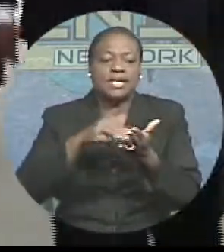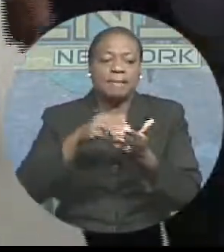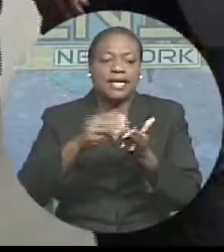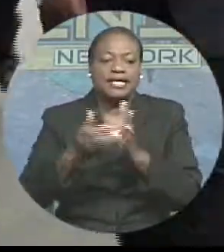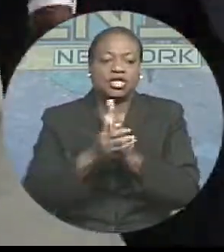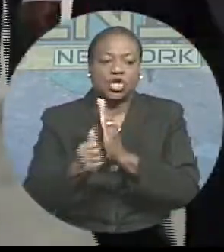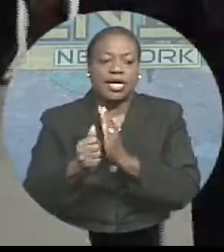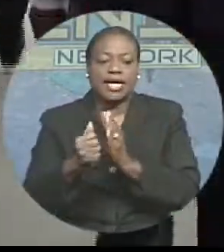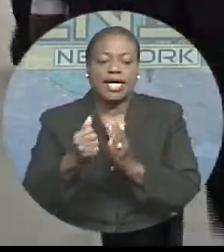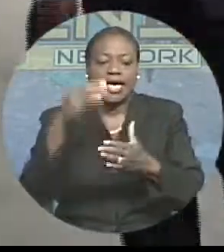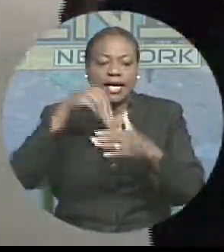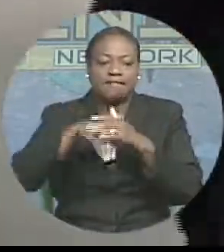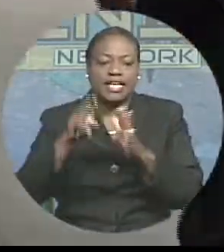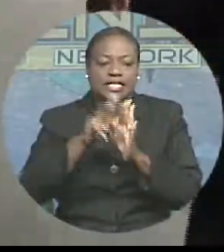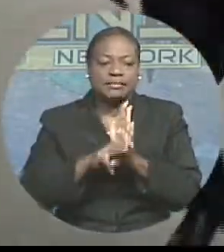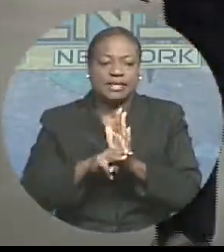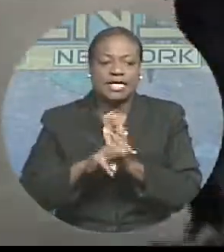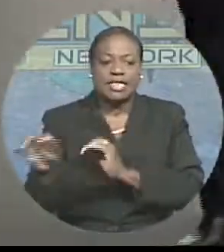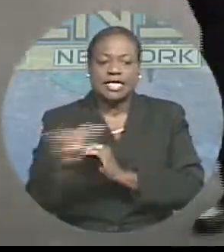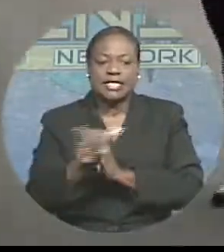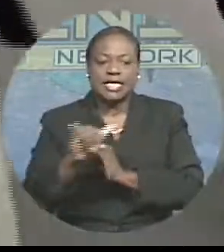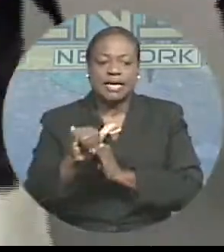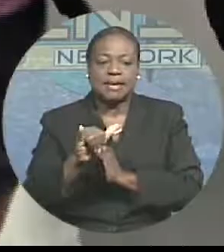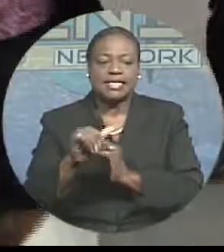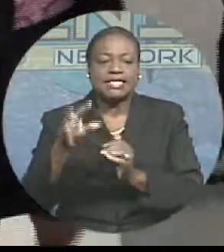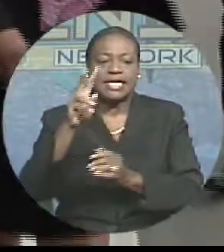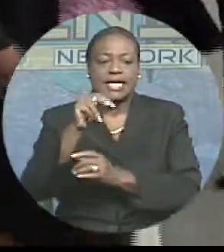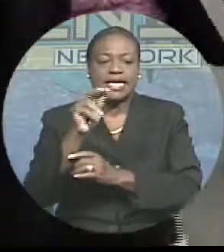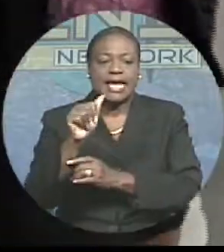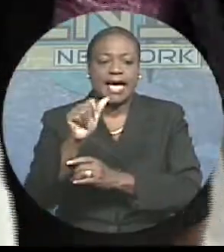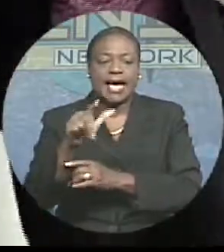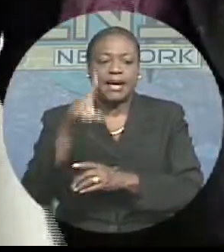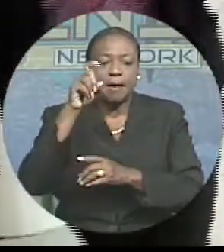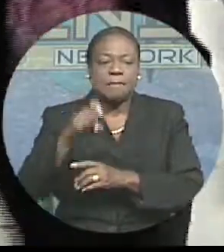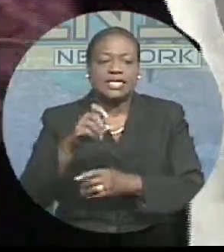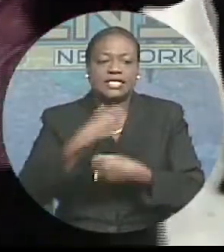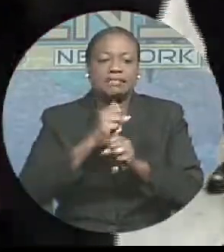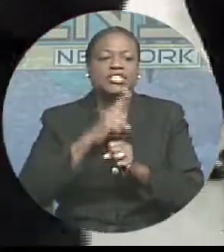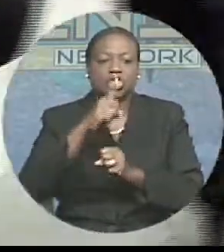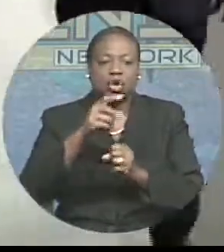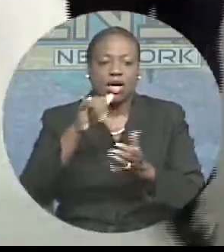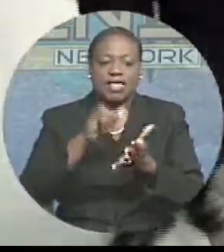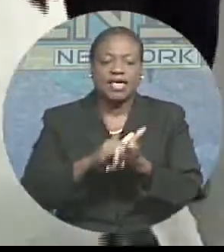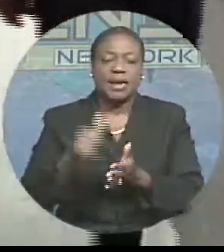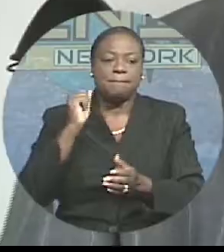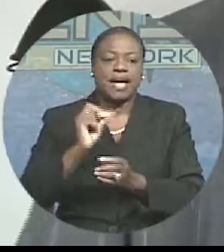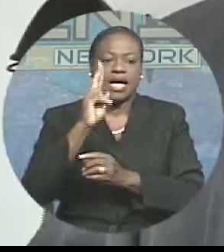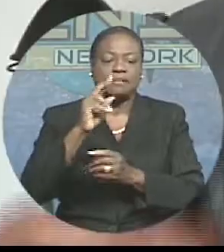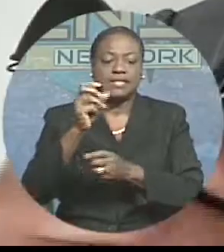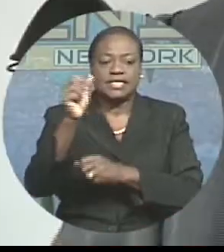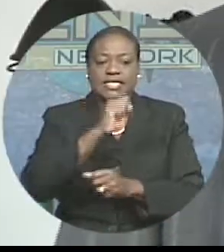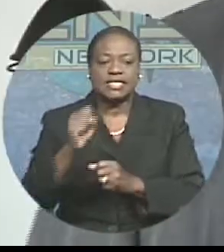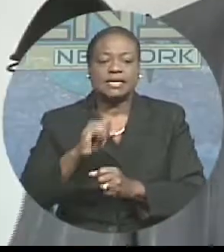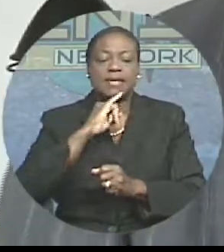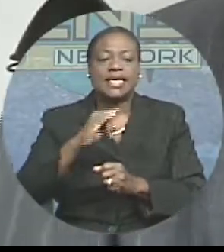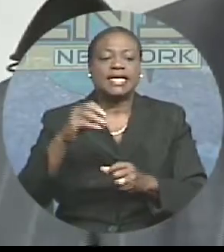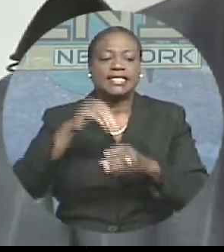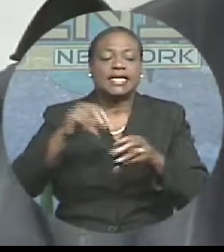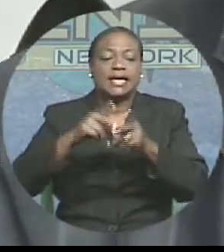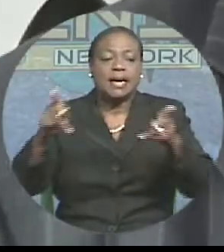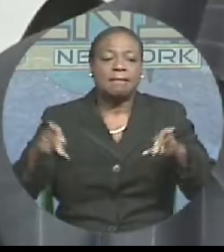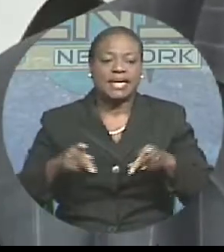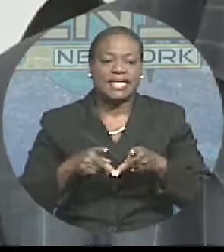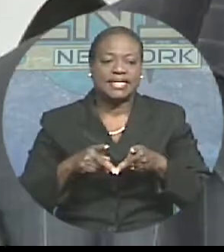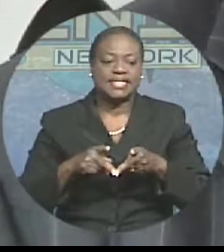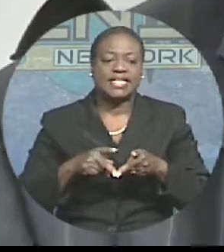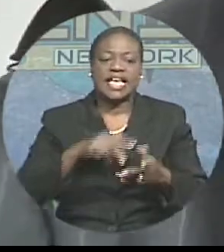like the new airport terminal, NAD officials must ensure that a backup system is in place. This is a major